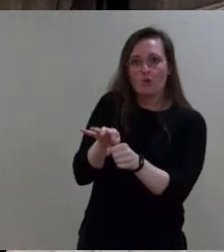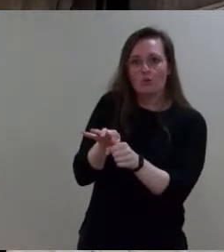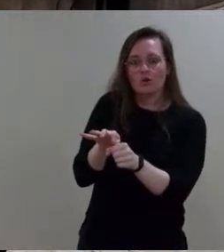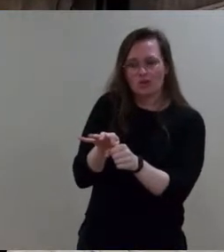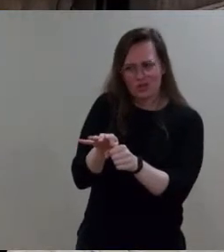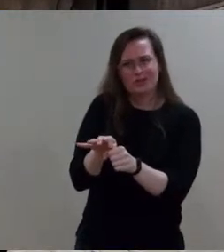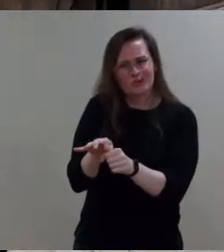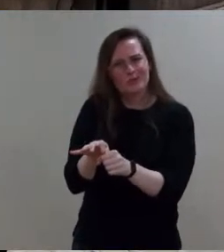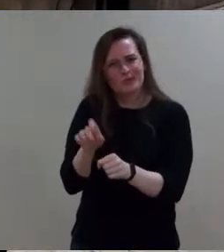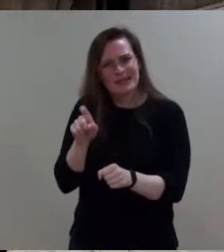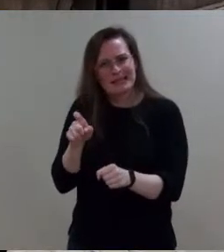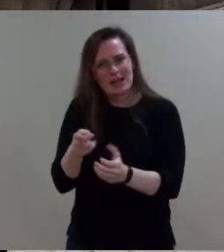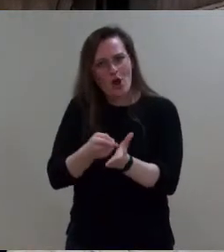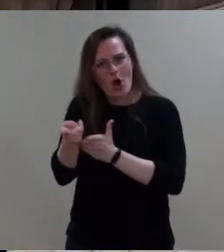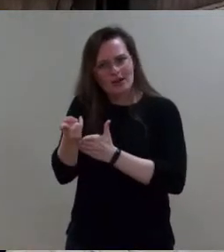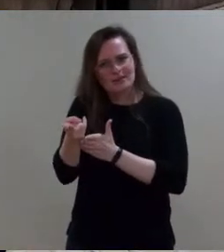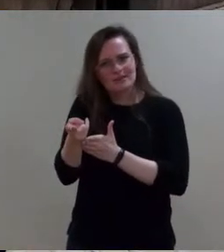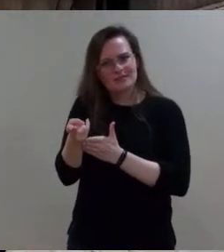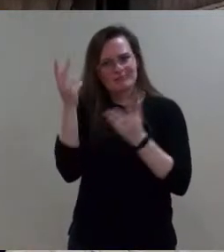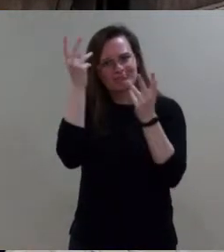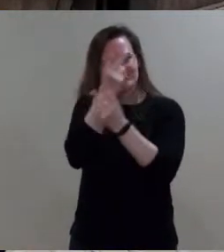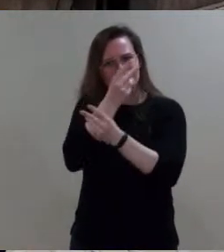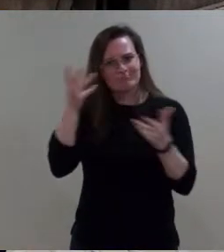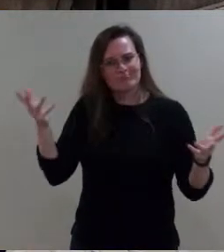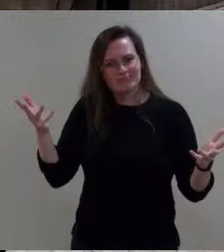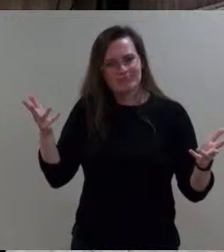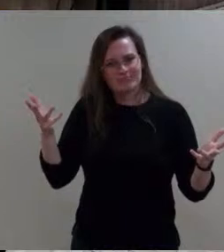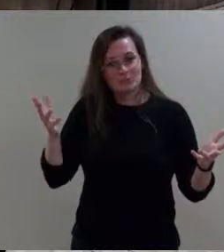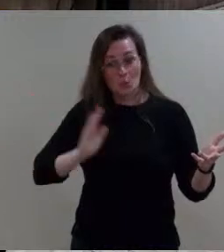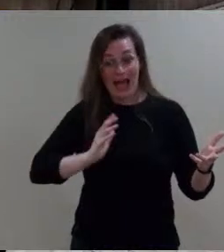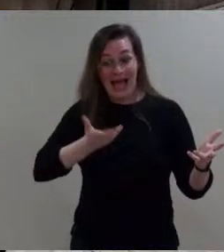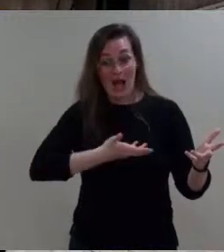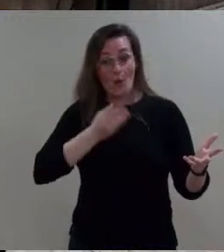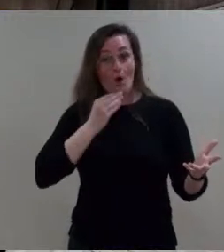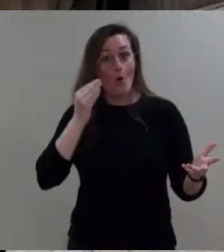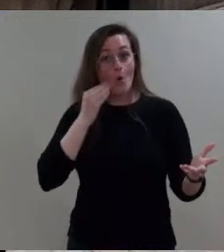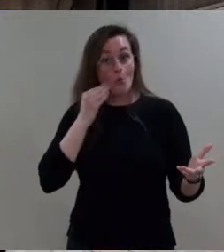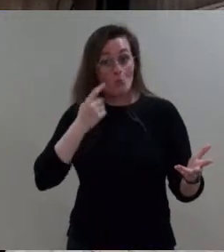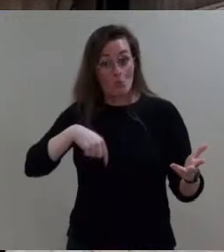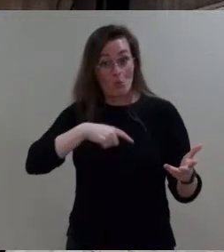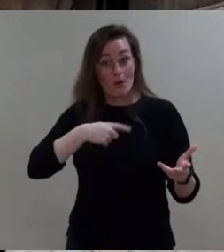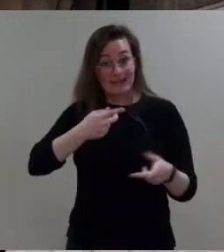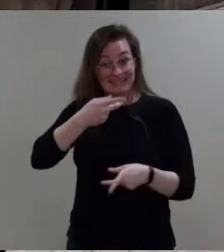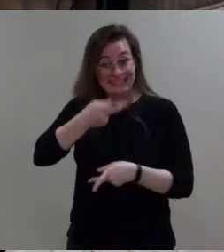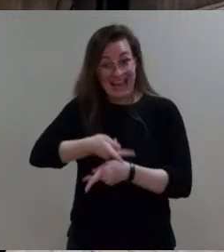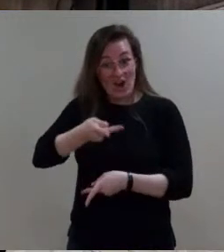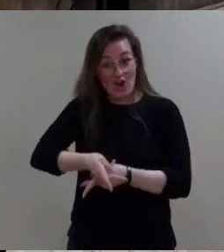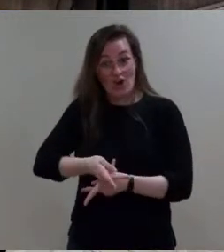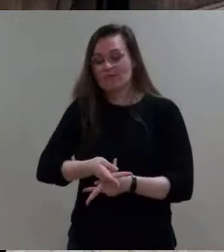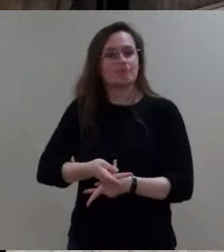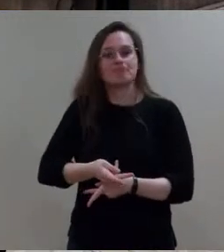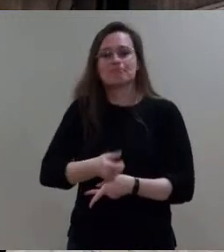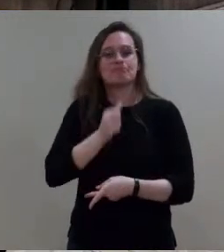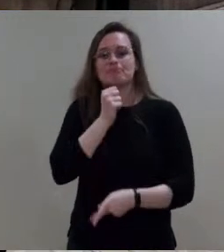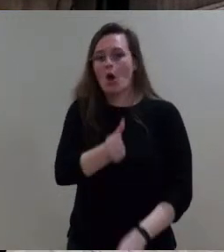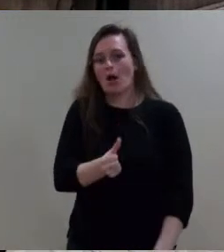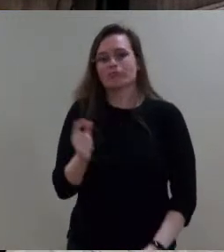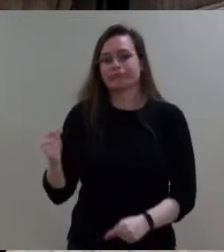have not taken care of our house. We have not kept